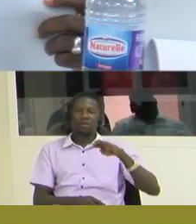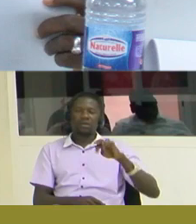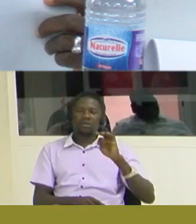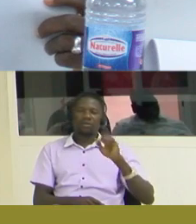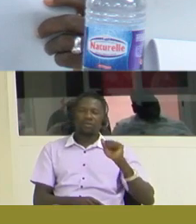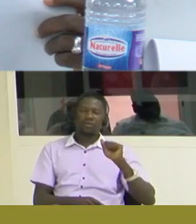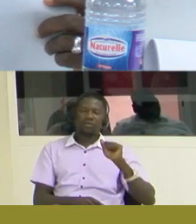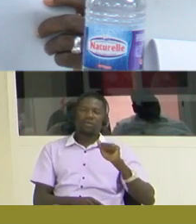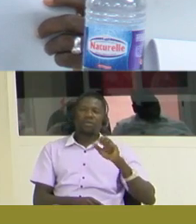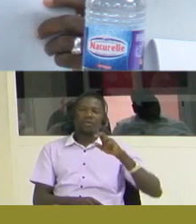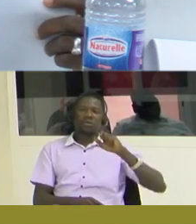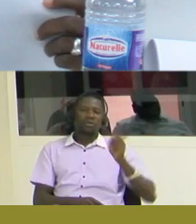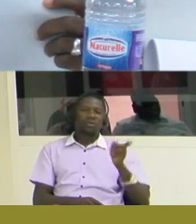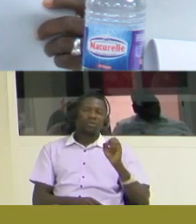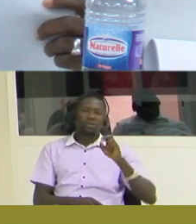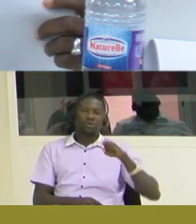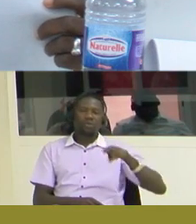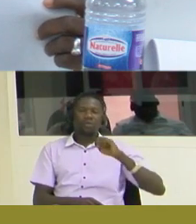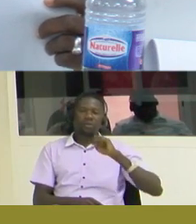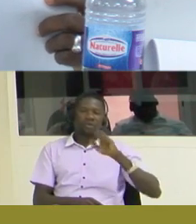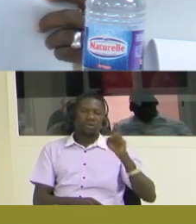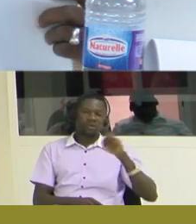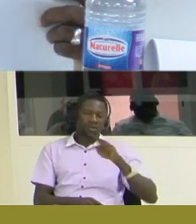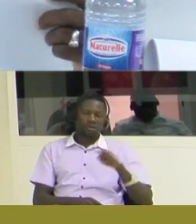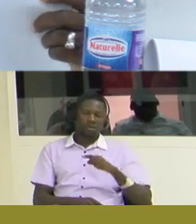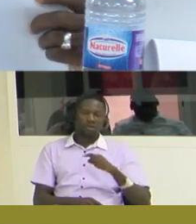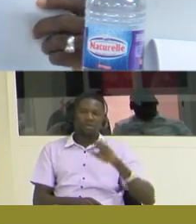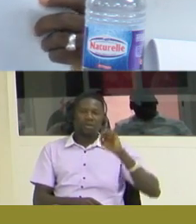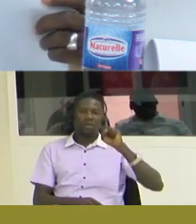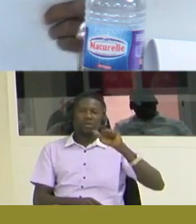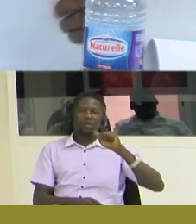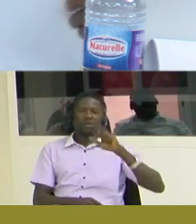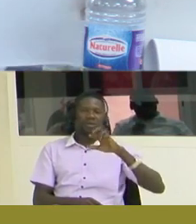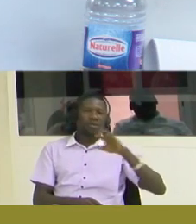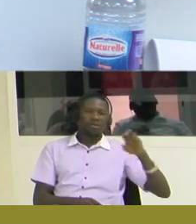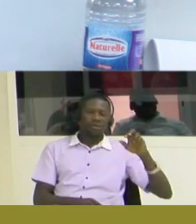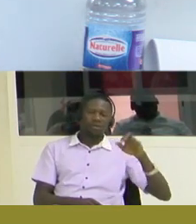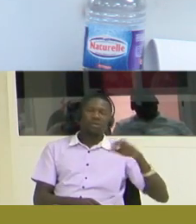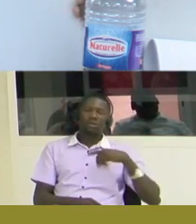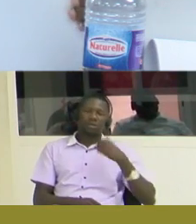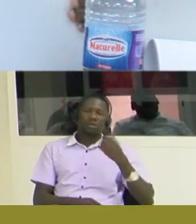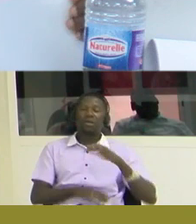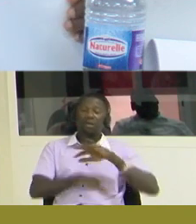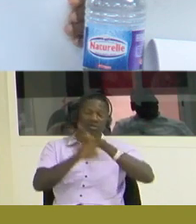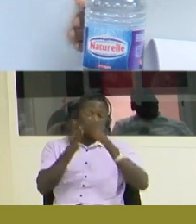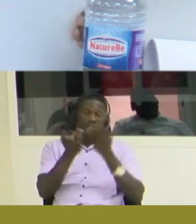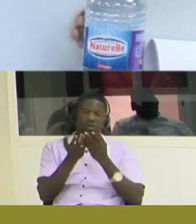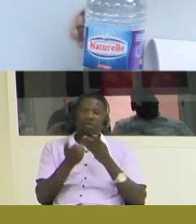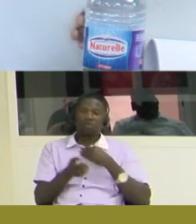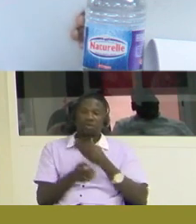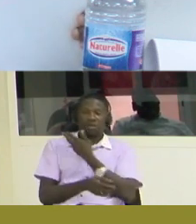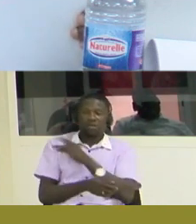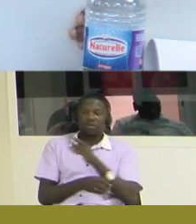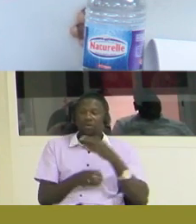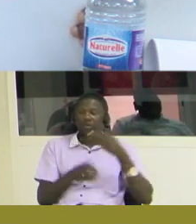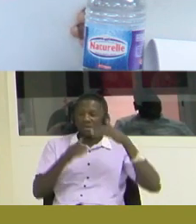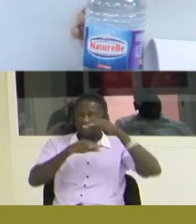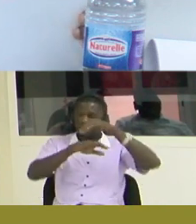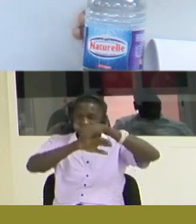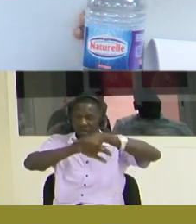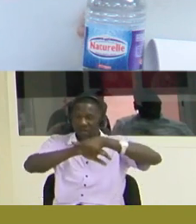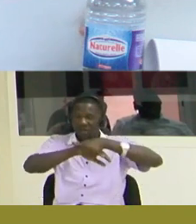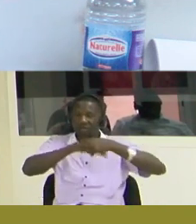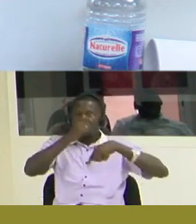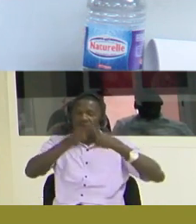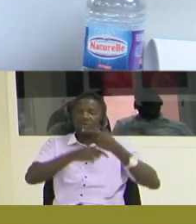everybody that we left them we left them on that night of the 6th